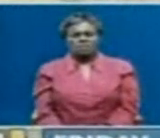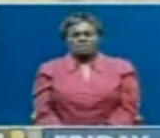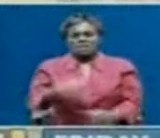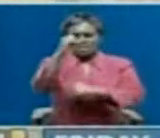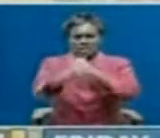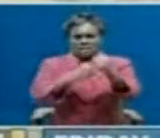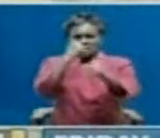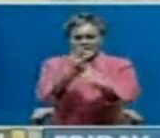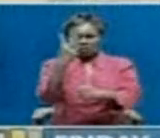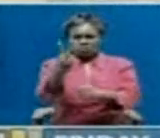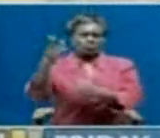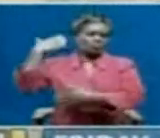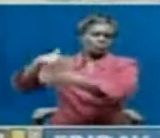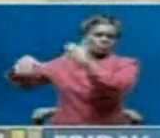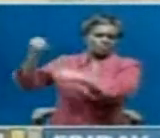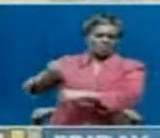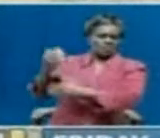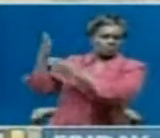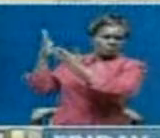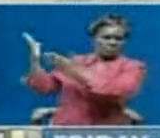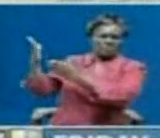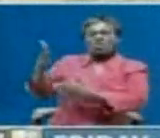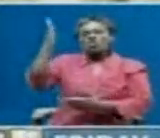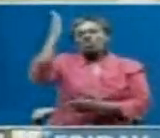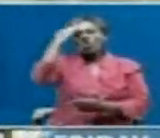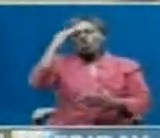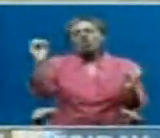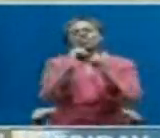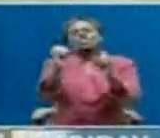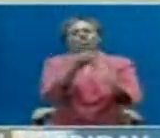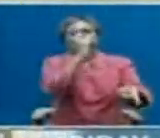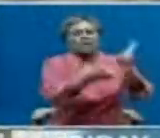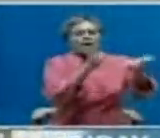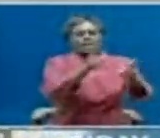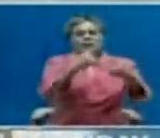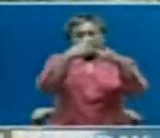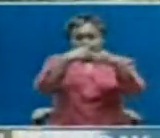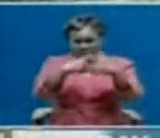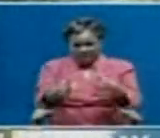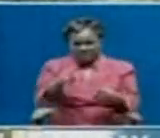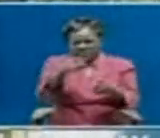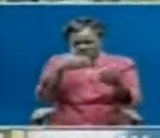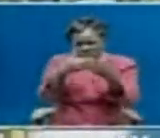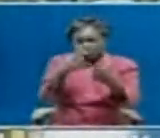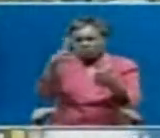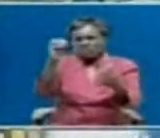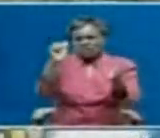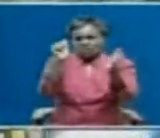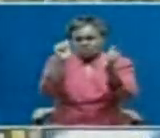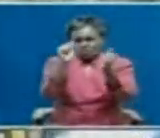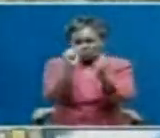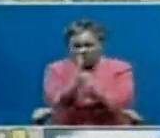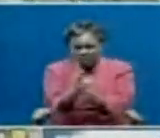2 years ago, the name Agnes Jepkosgei was little known in the competitive athletic circles. But towards the end of 2012,